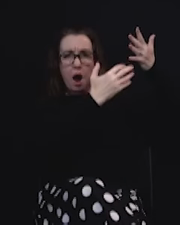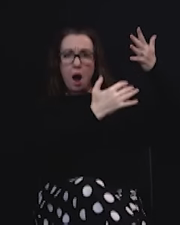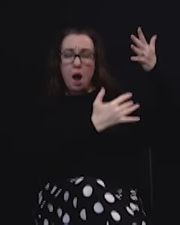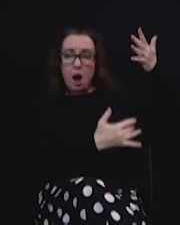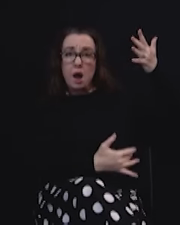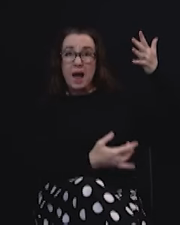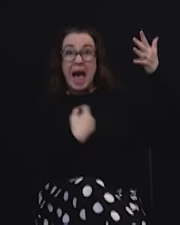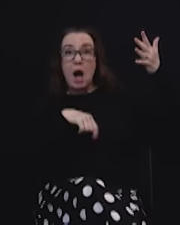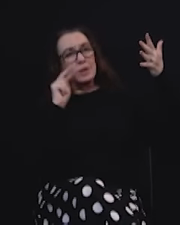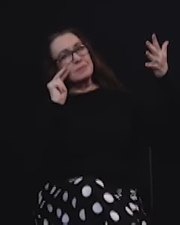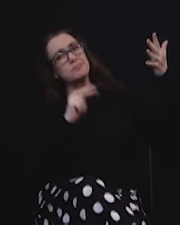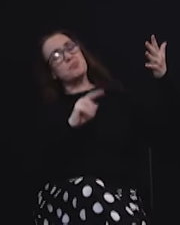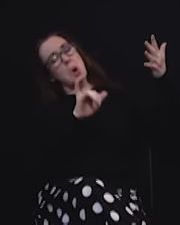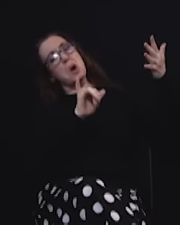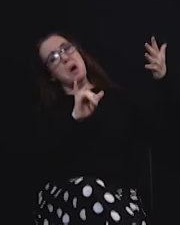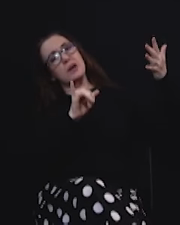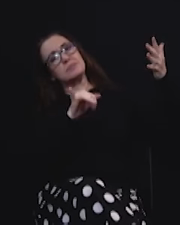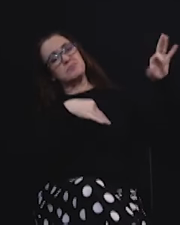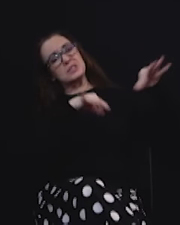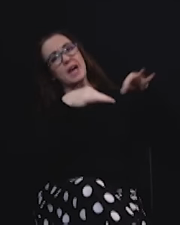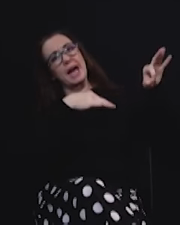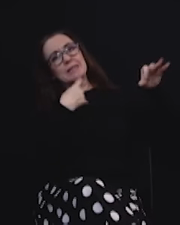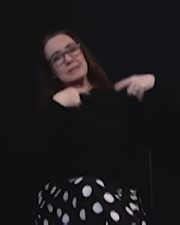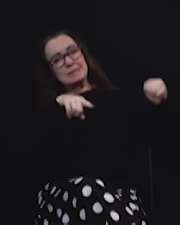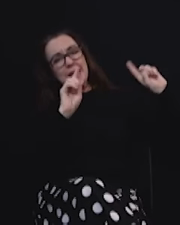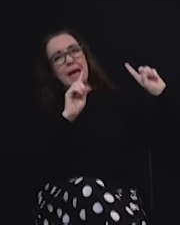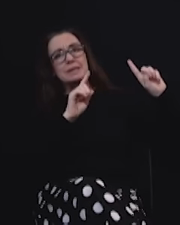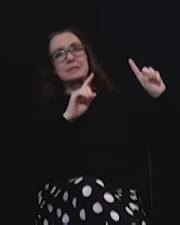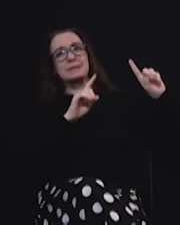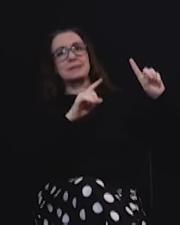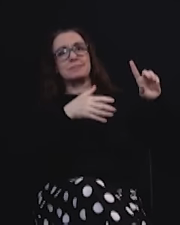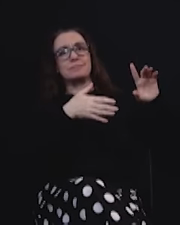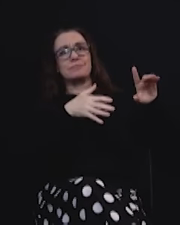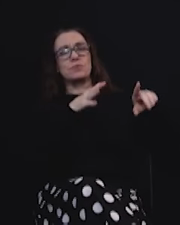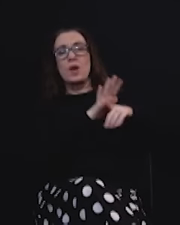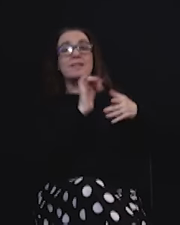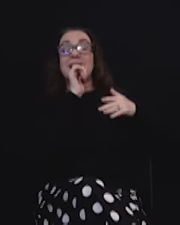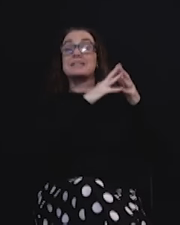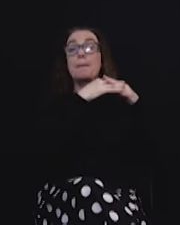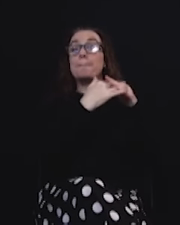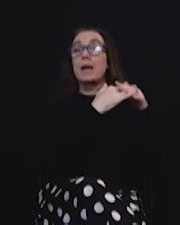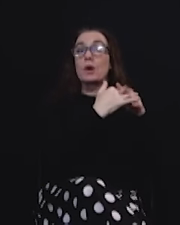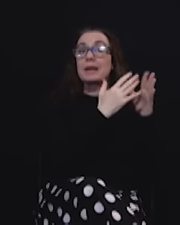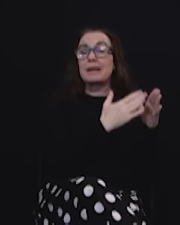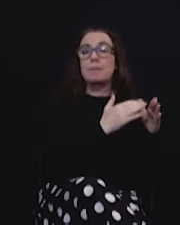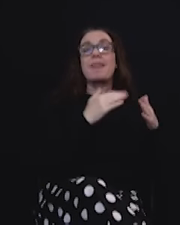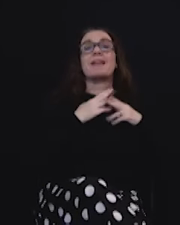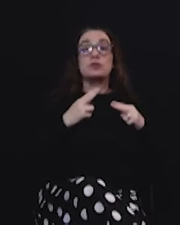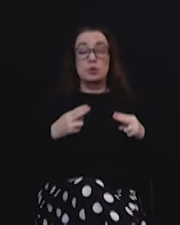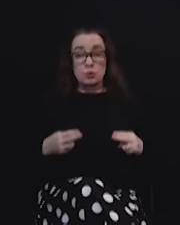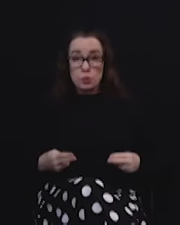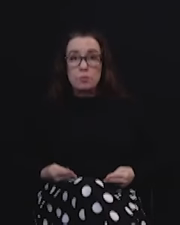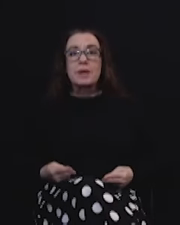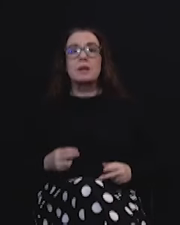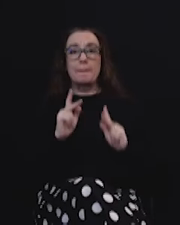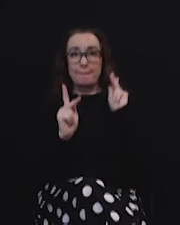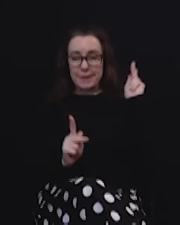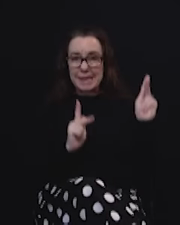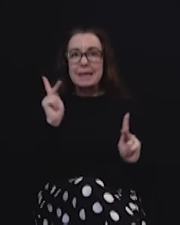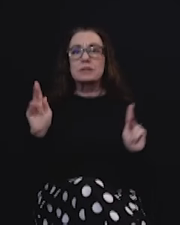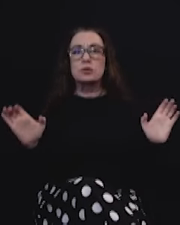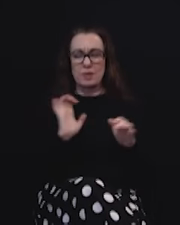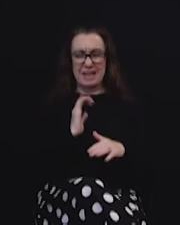absolutely how we assess and define greatness in our culture. And that's not just an American thing. That's what human beings do, right? That's